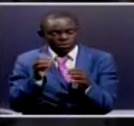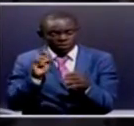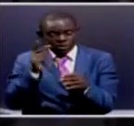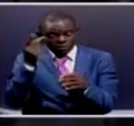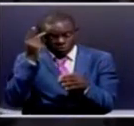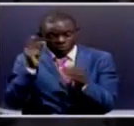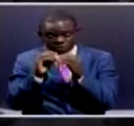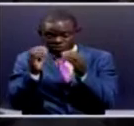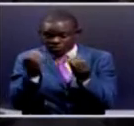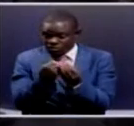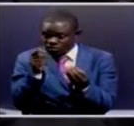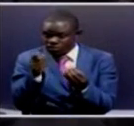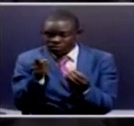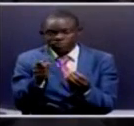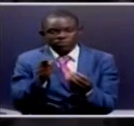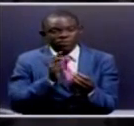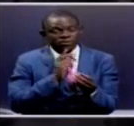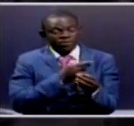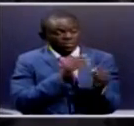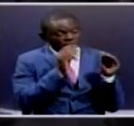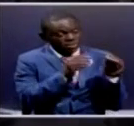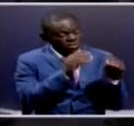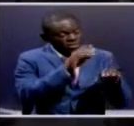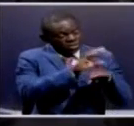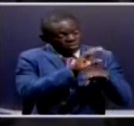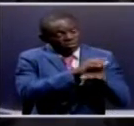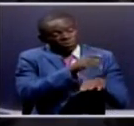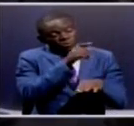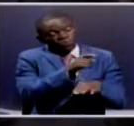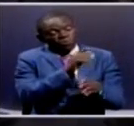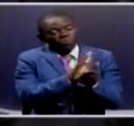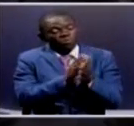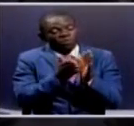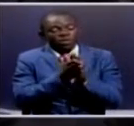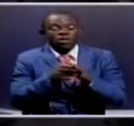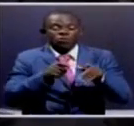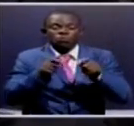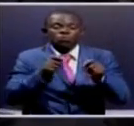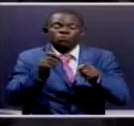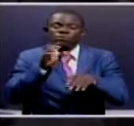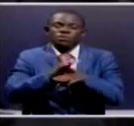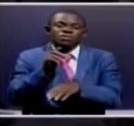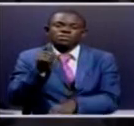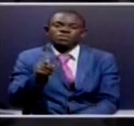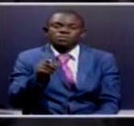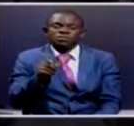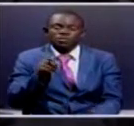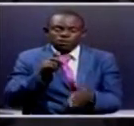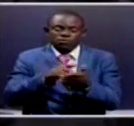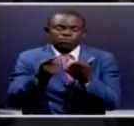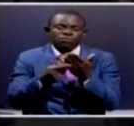of this process is because of the historical credentials that go back to